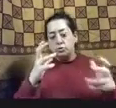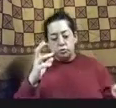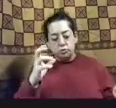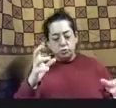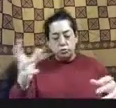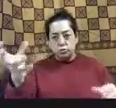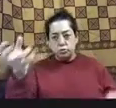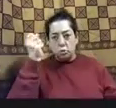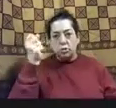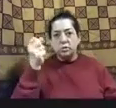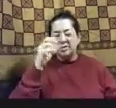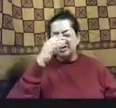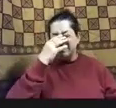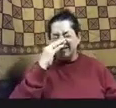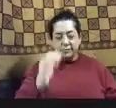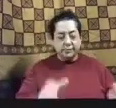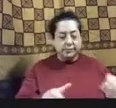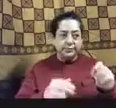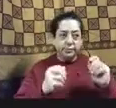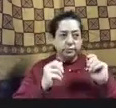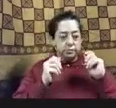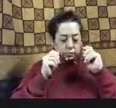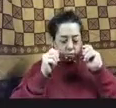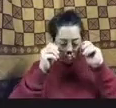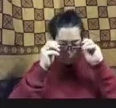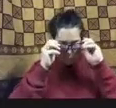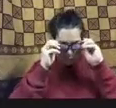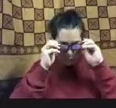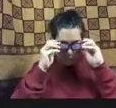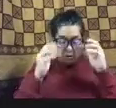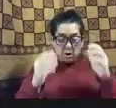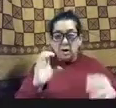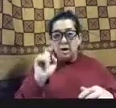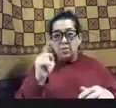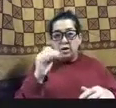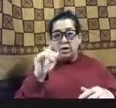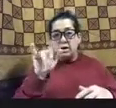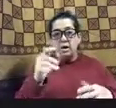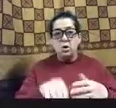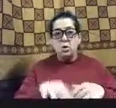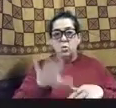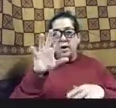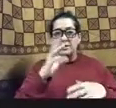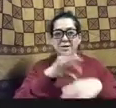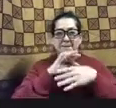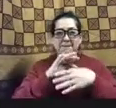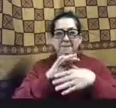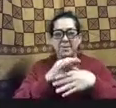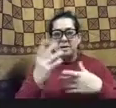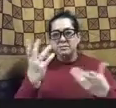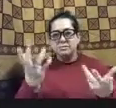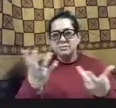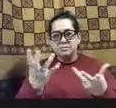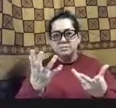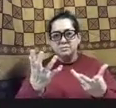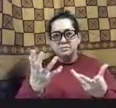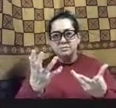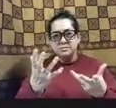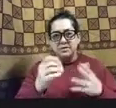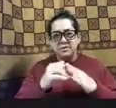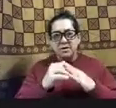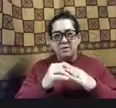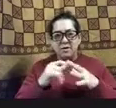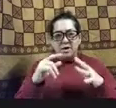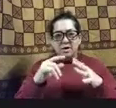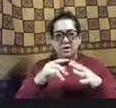source ethically raised meat and stuff like that. But they found that they've kind of rat-holed themselves